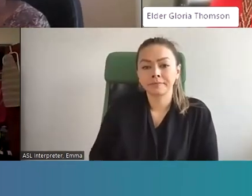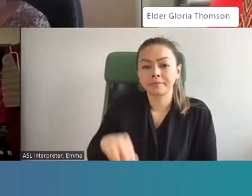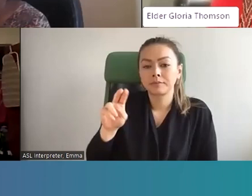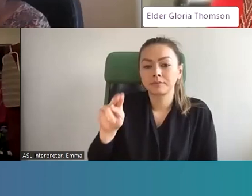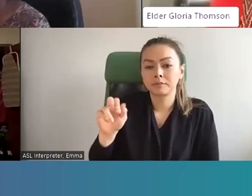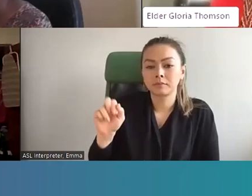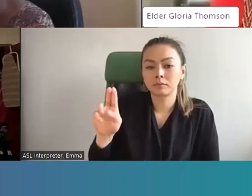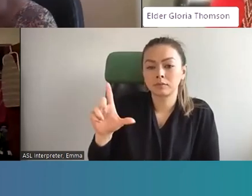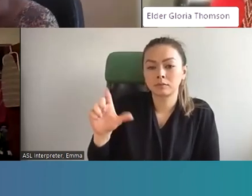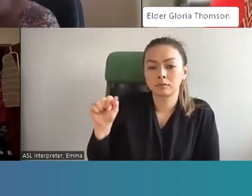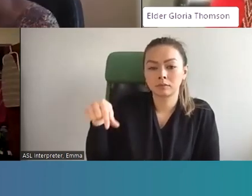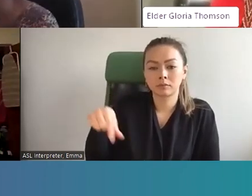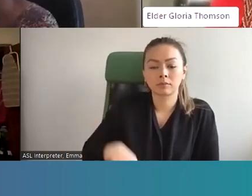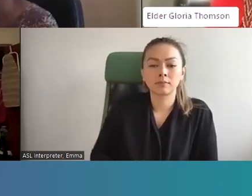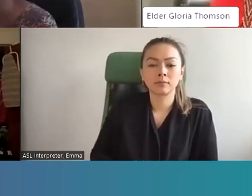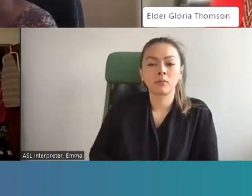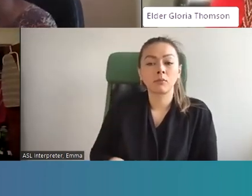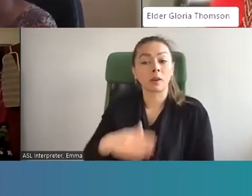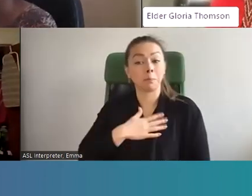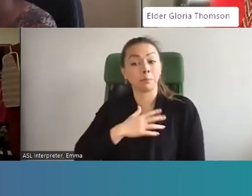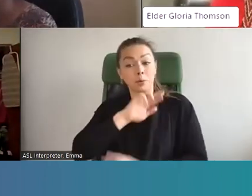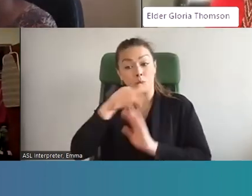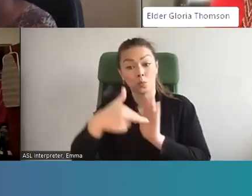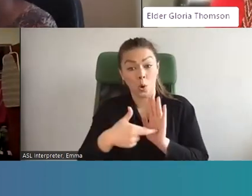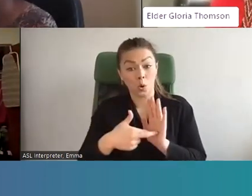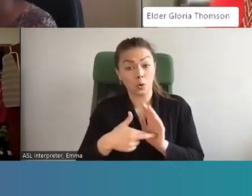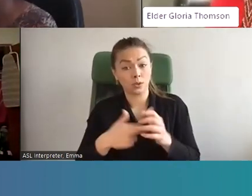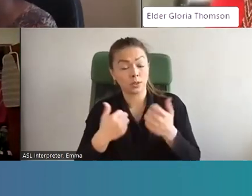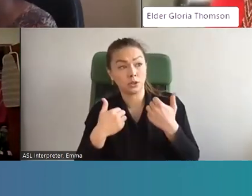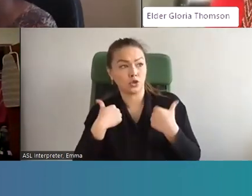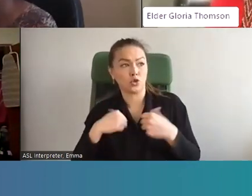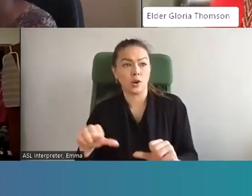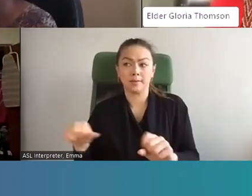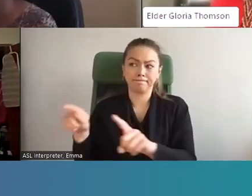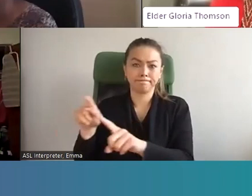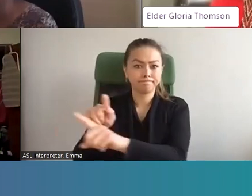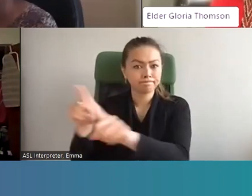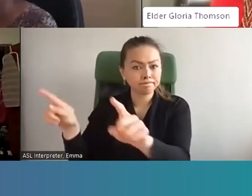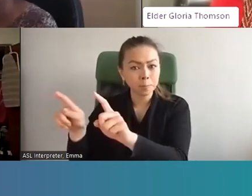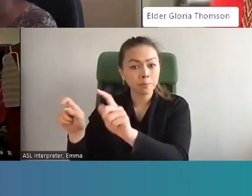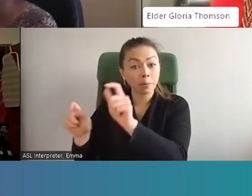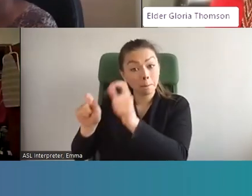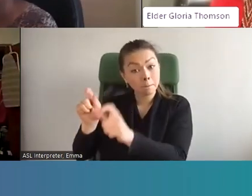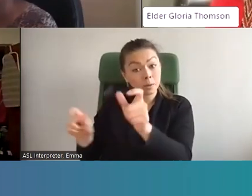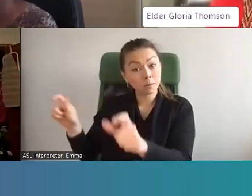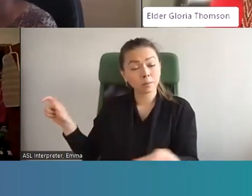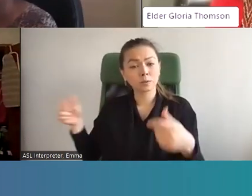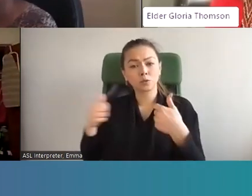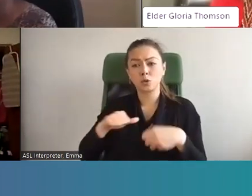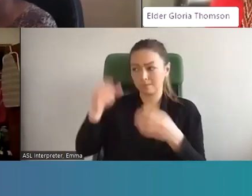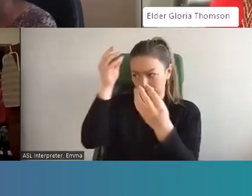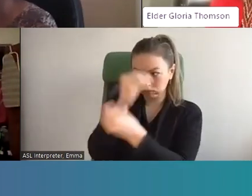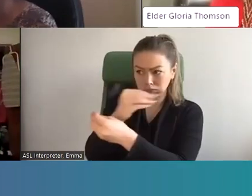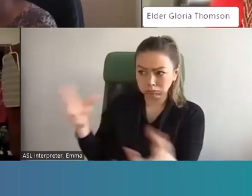My role is to let people understand where we actually come